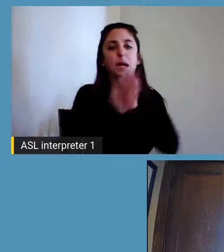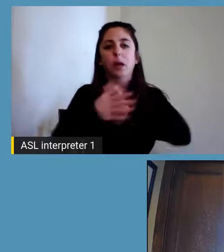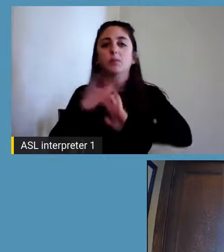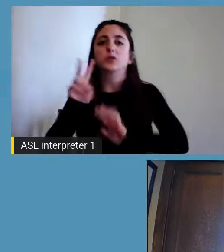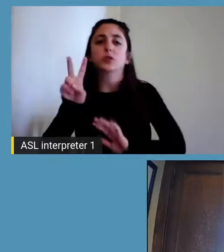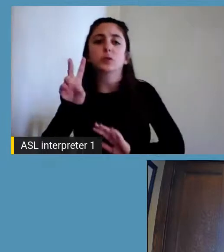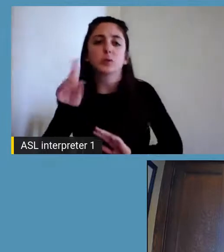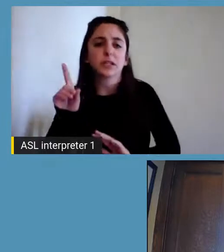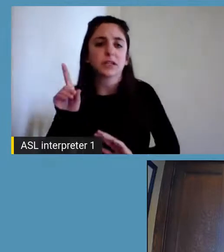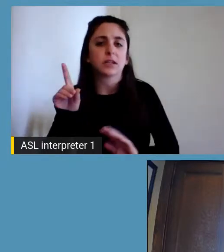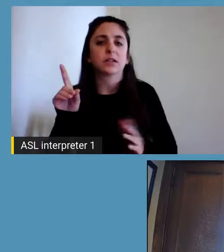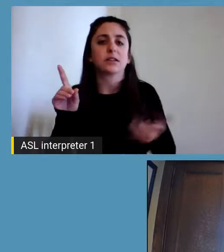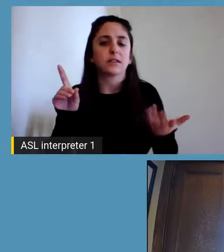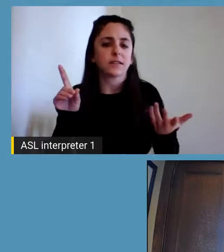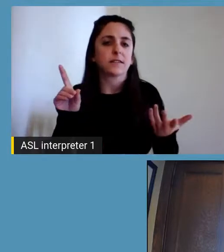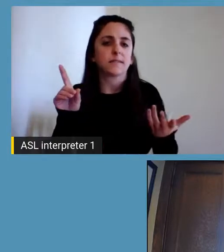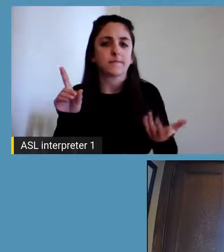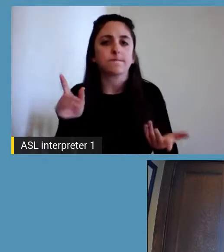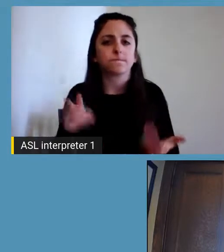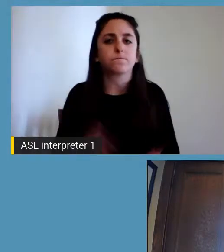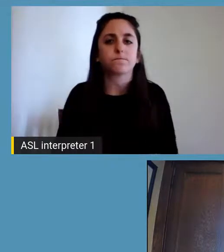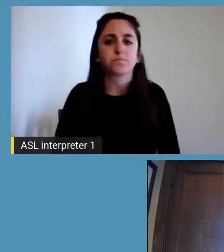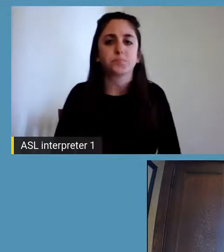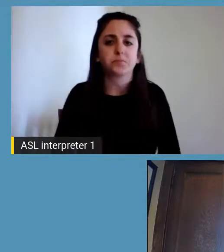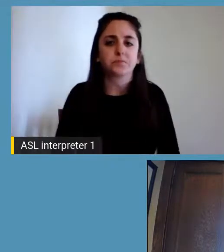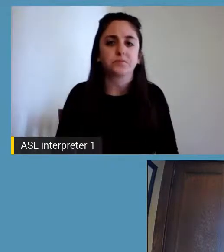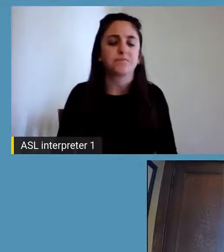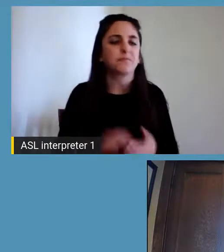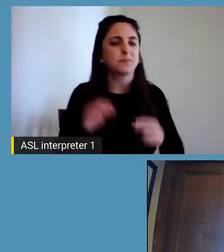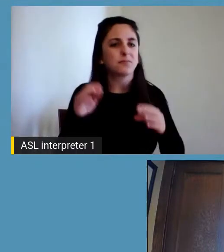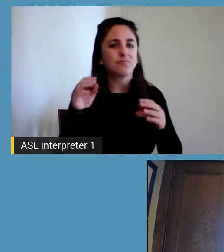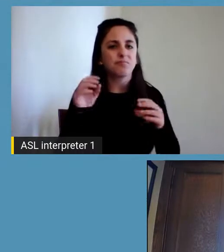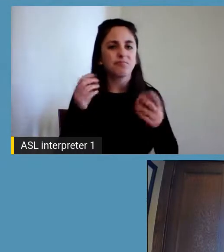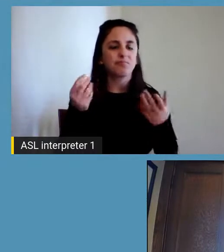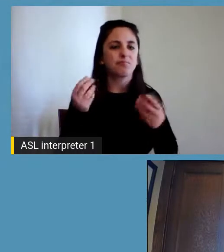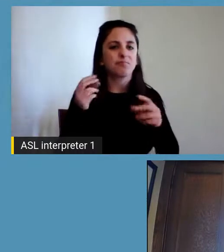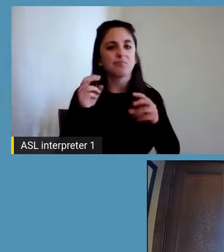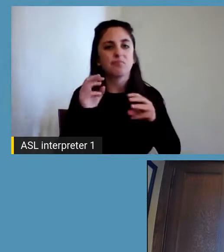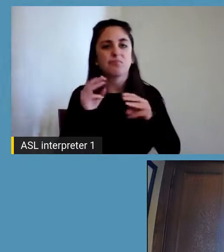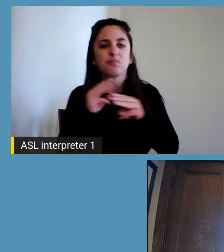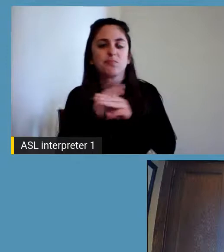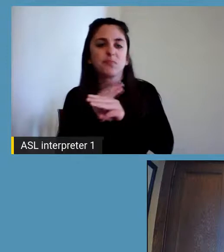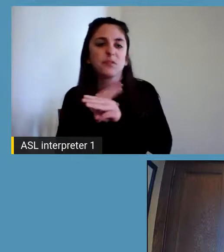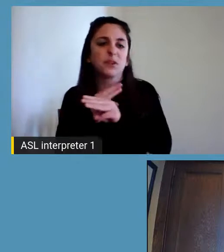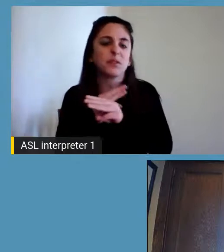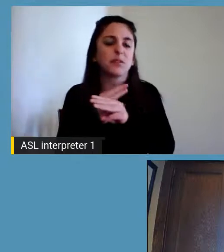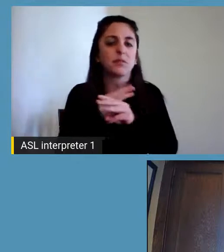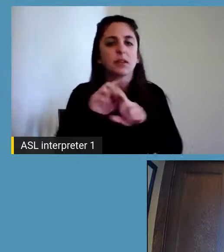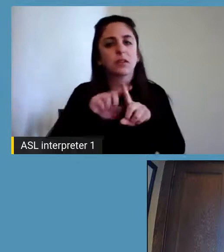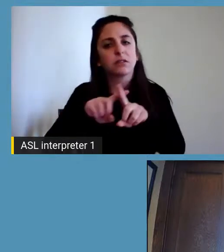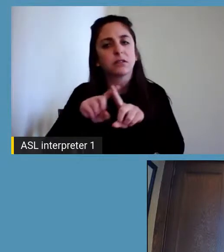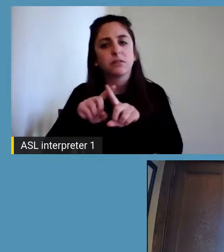lump of math versus math that is something